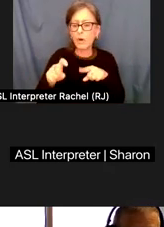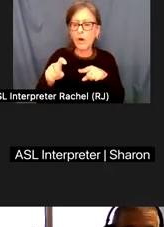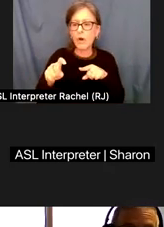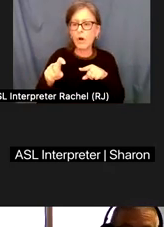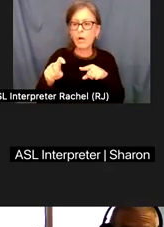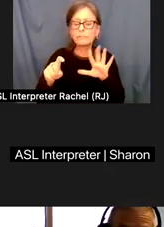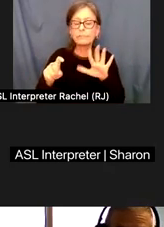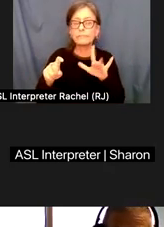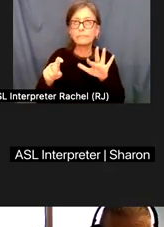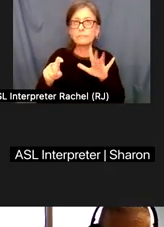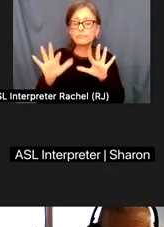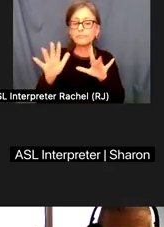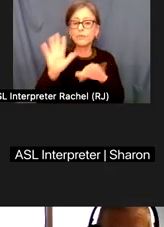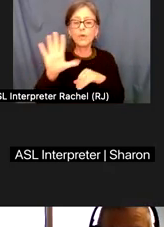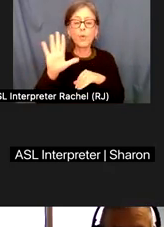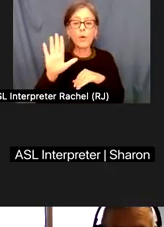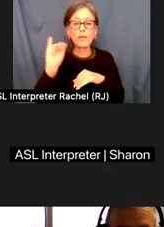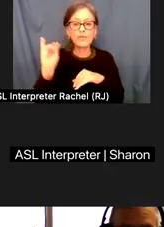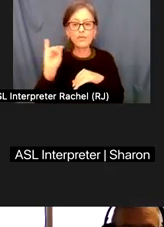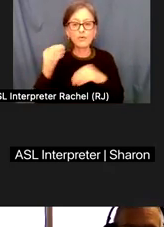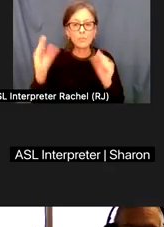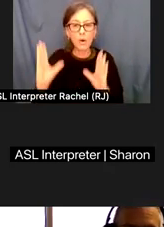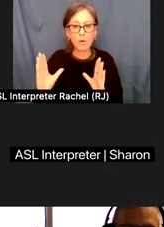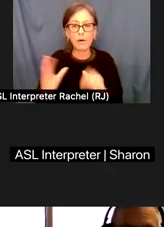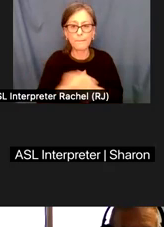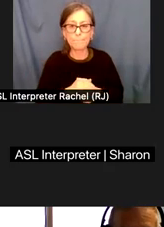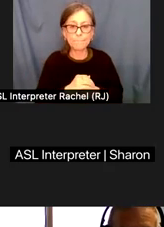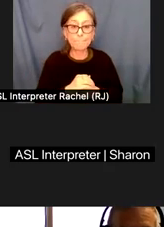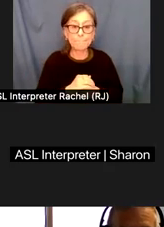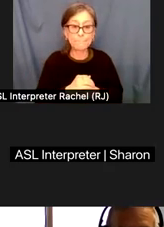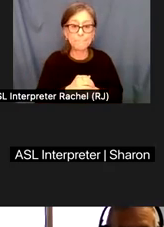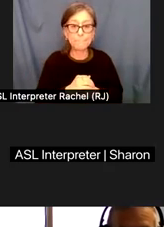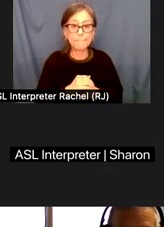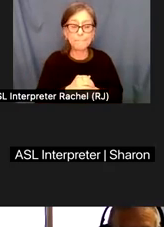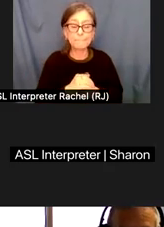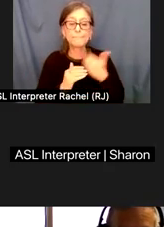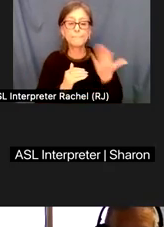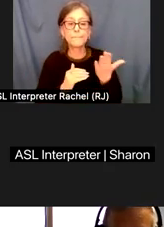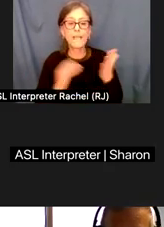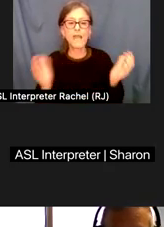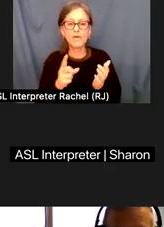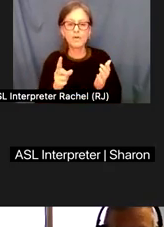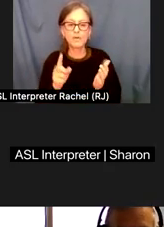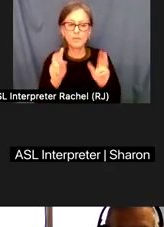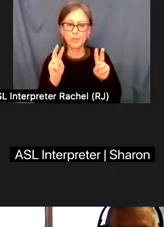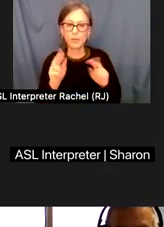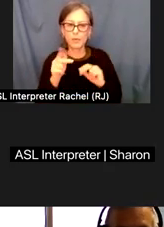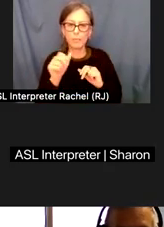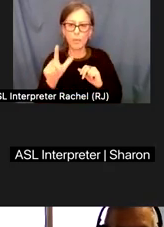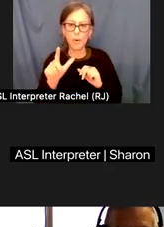your insurance broker. Okay, here's step 4, poll. Encourage you to look at this poll,